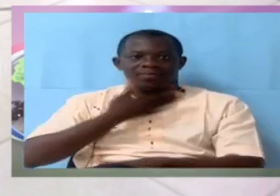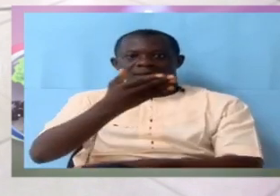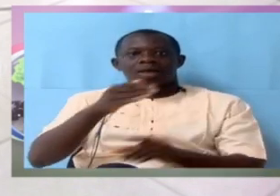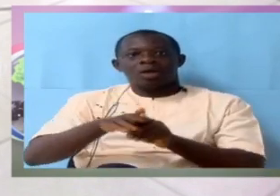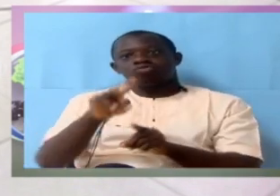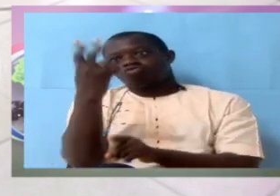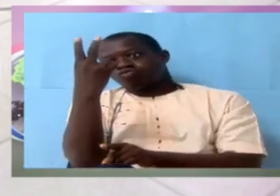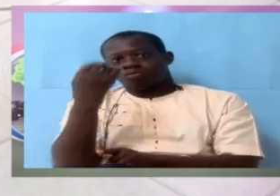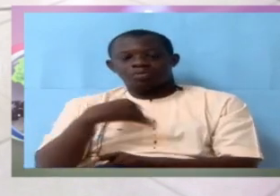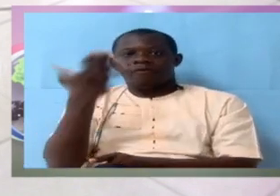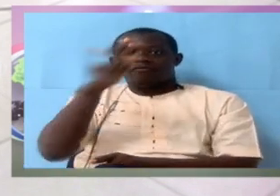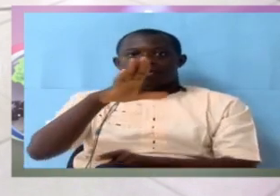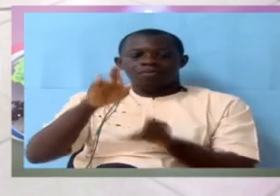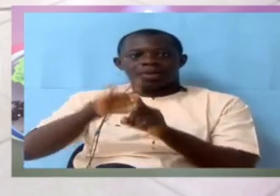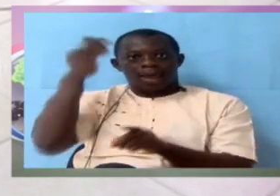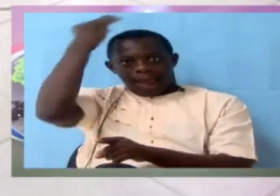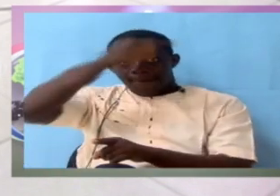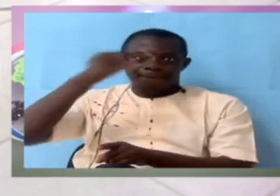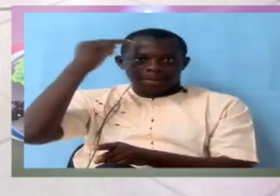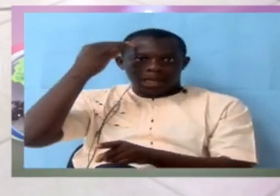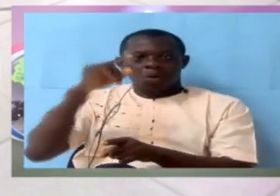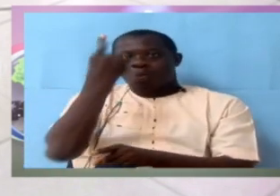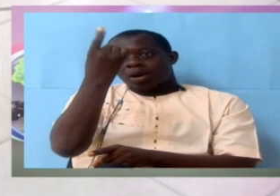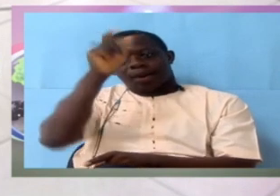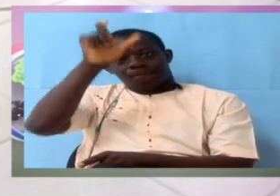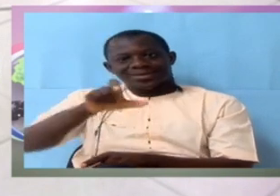2 people from Saudi, one of them died there.